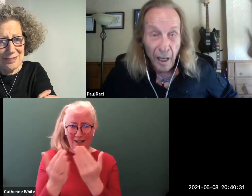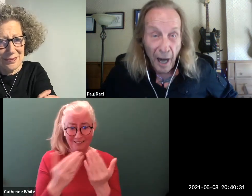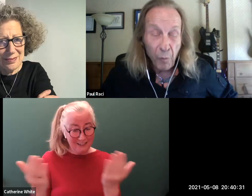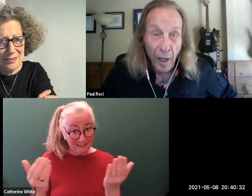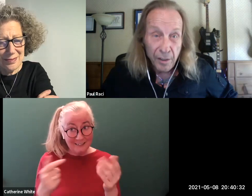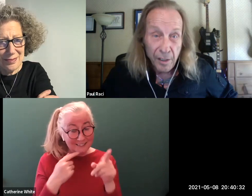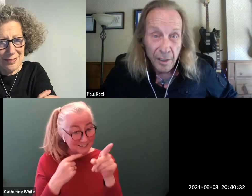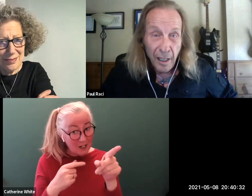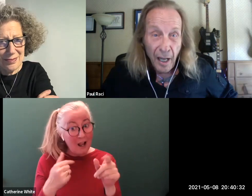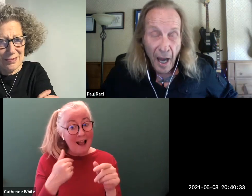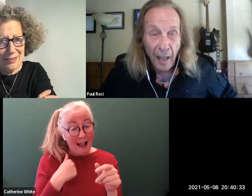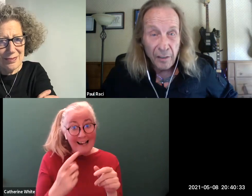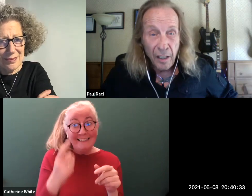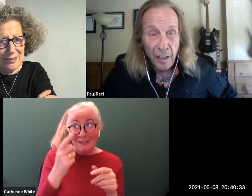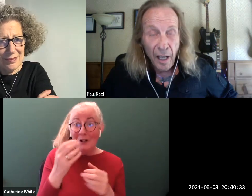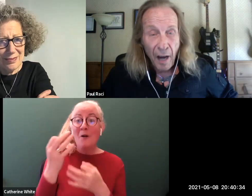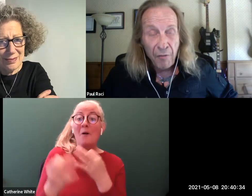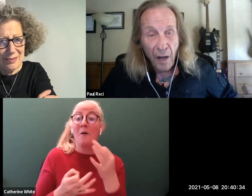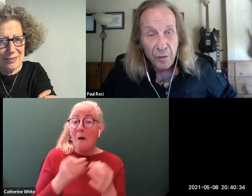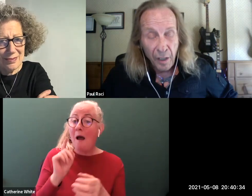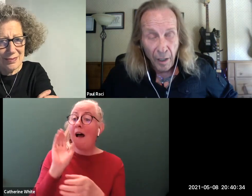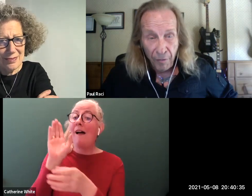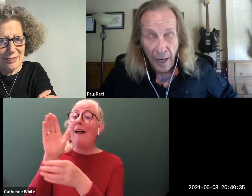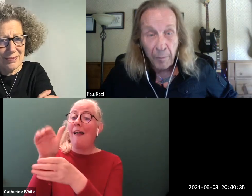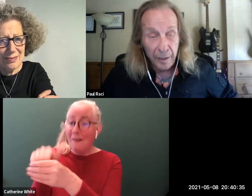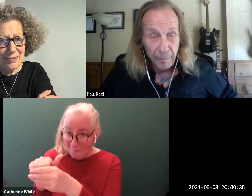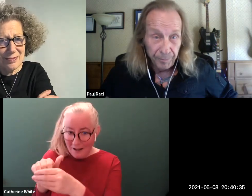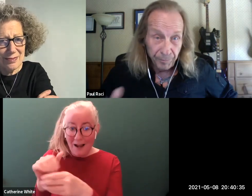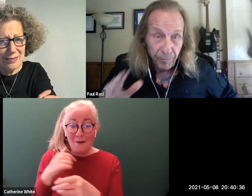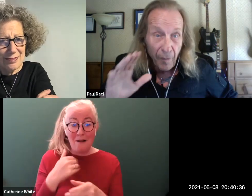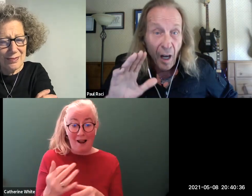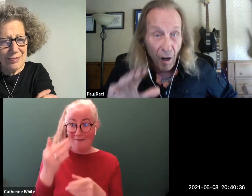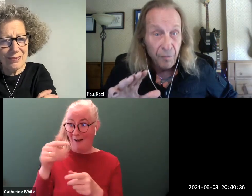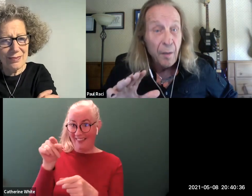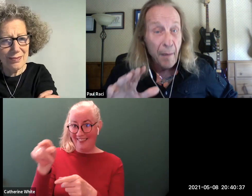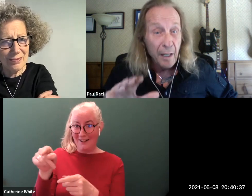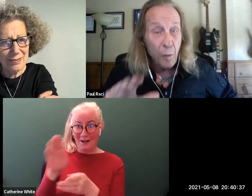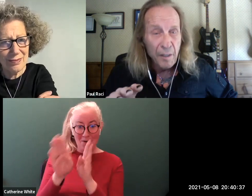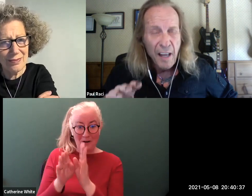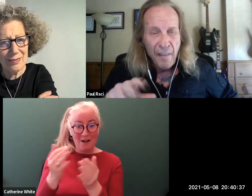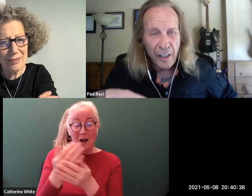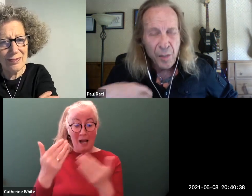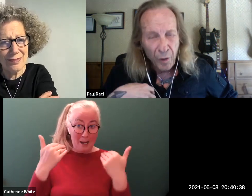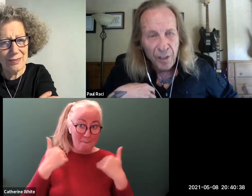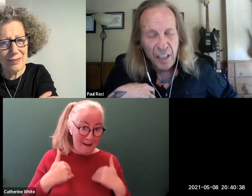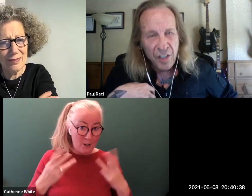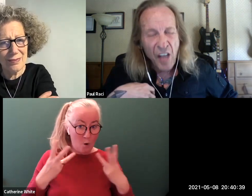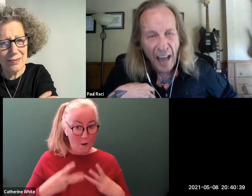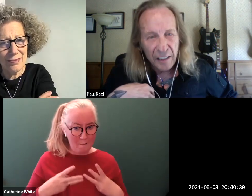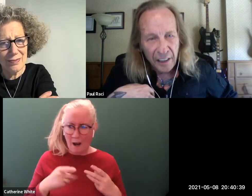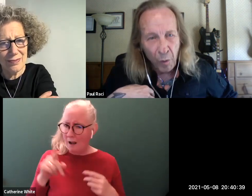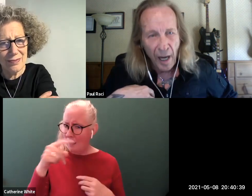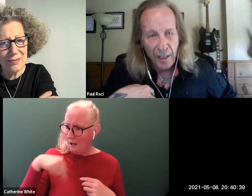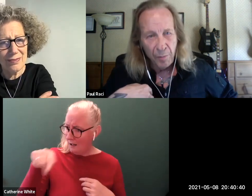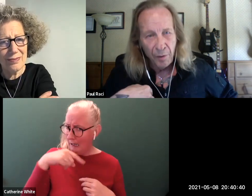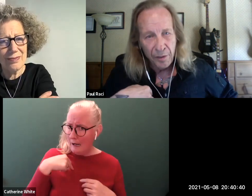Well, I went and I found a family of men and women that experienced